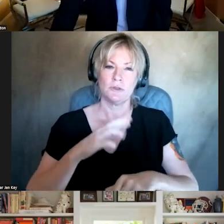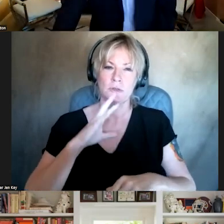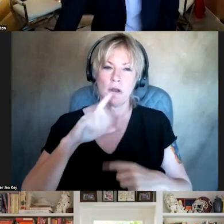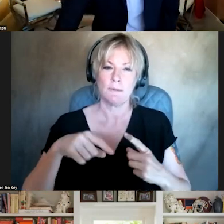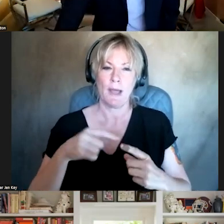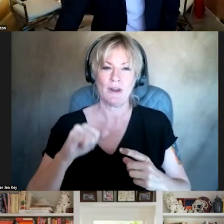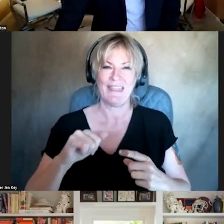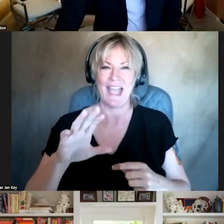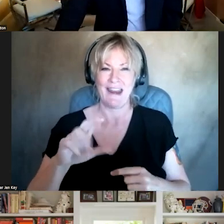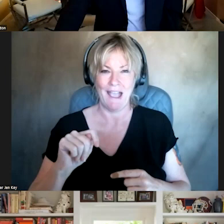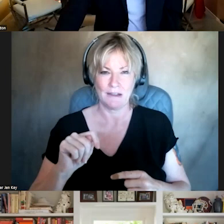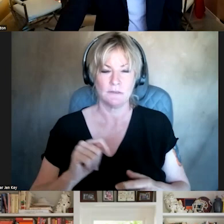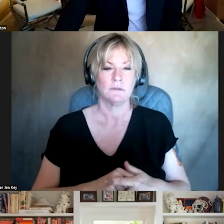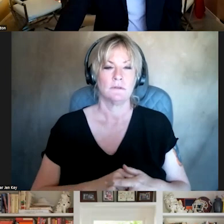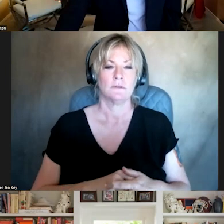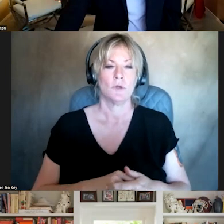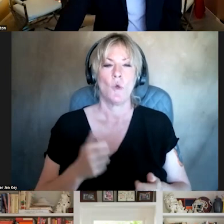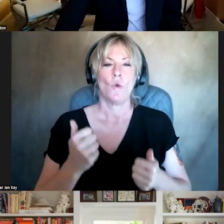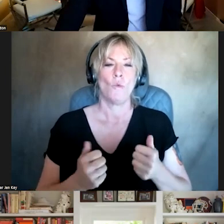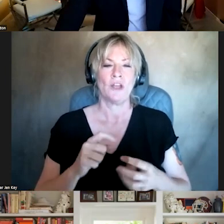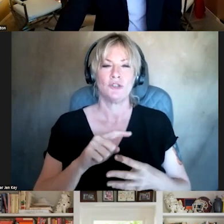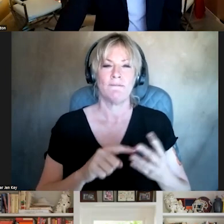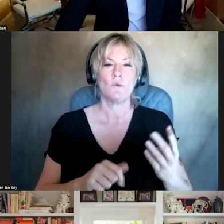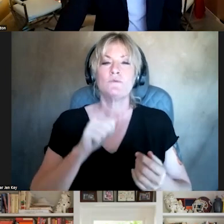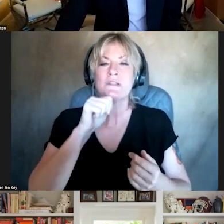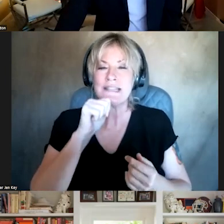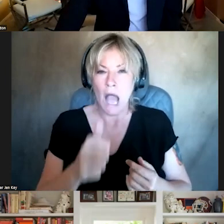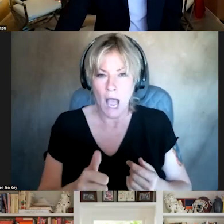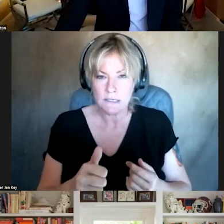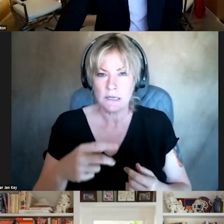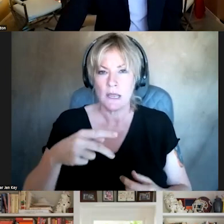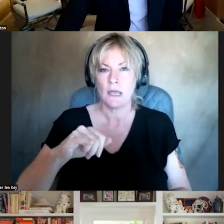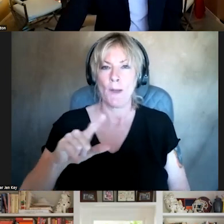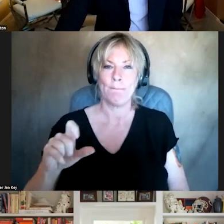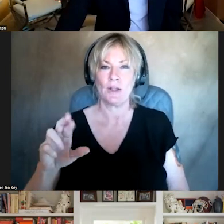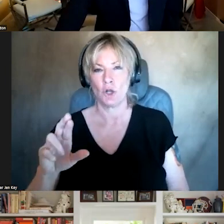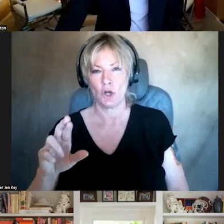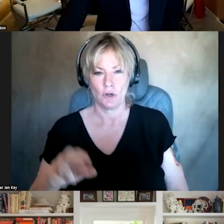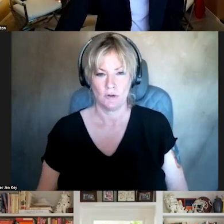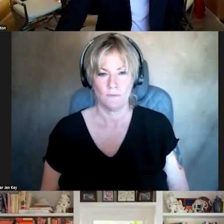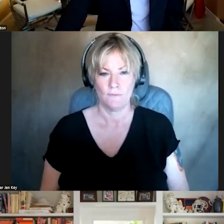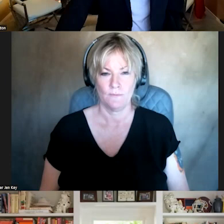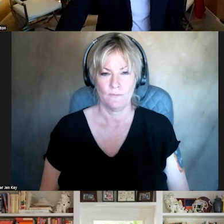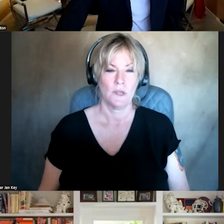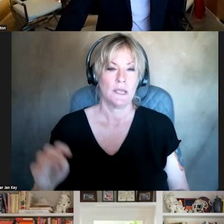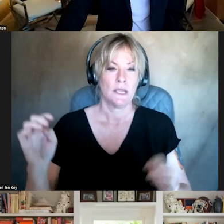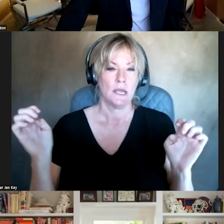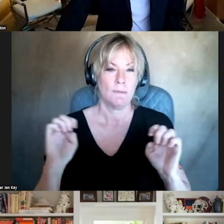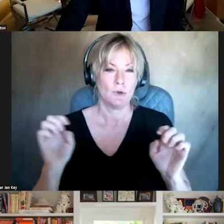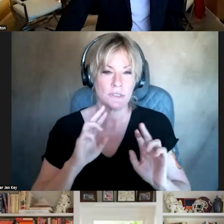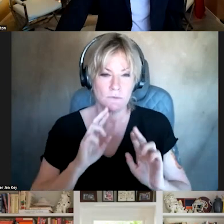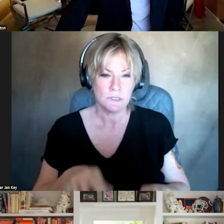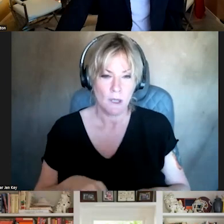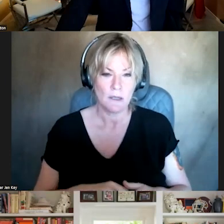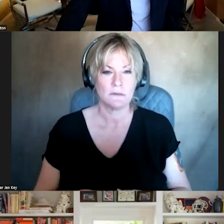Health Act. Which of the following was not one of those five, John? Was it emergency